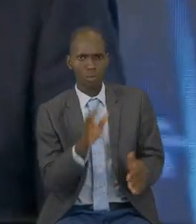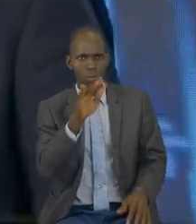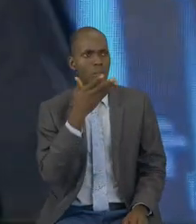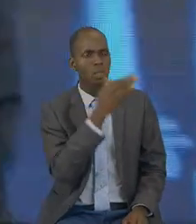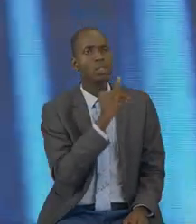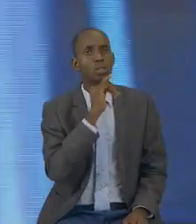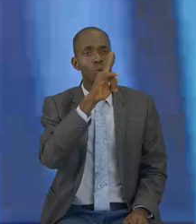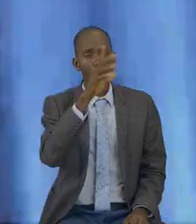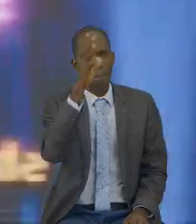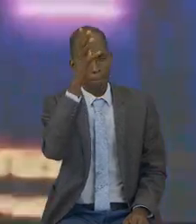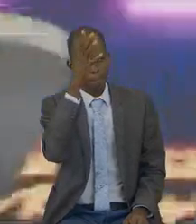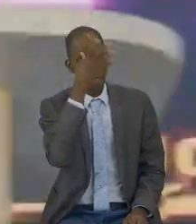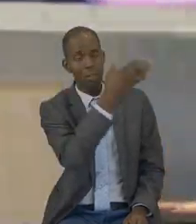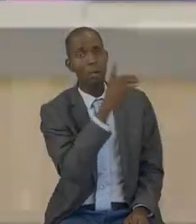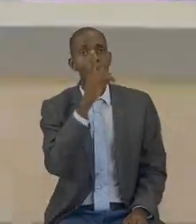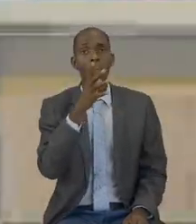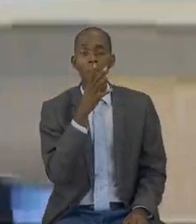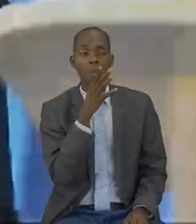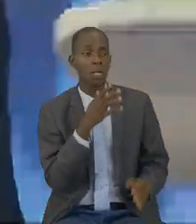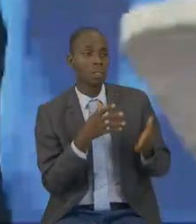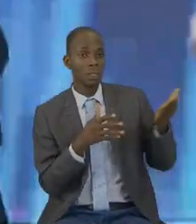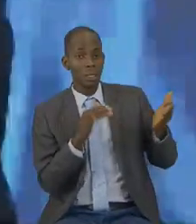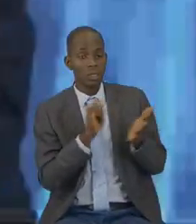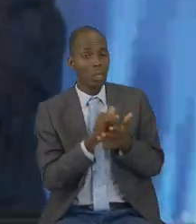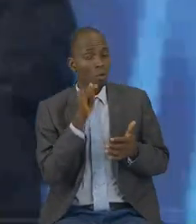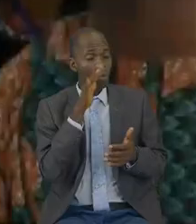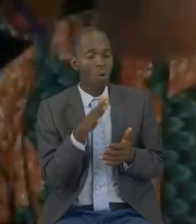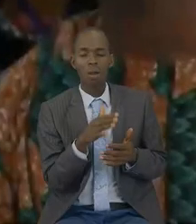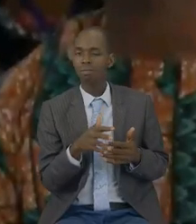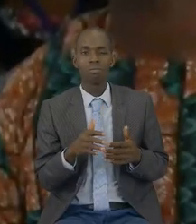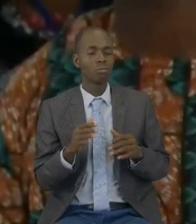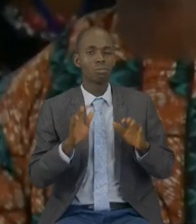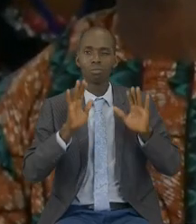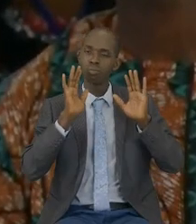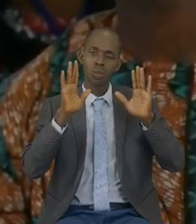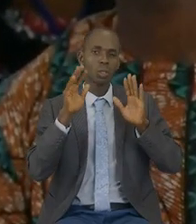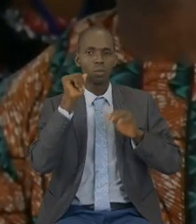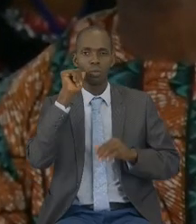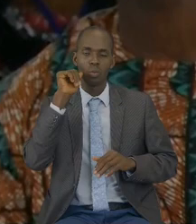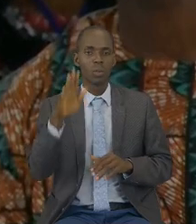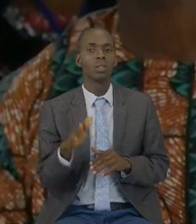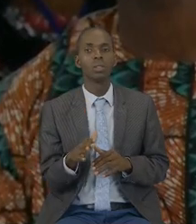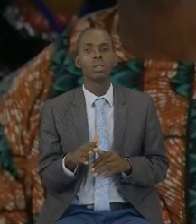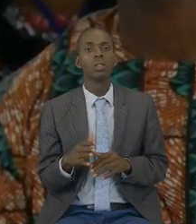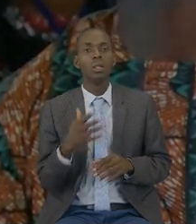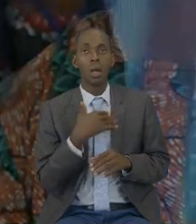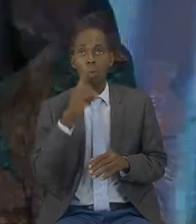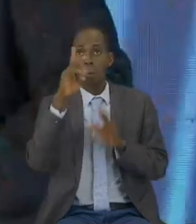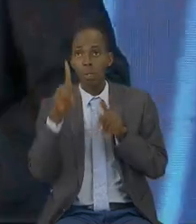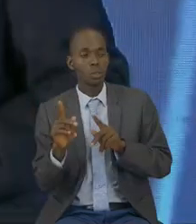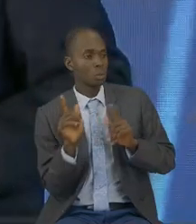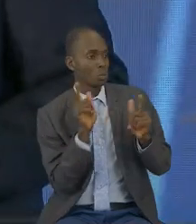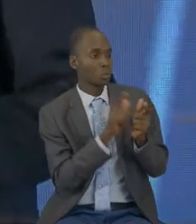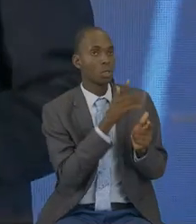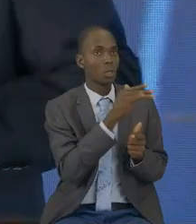one woman there, she manufactures children. And so, you know, so-and-so went there and they rubbed the